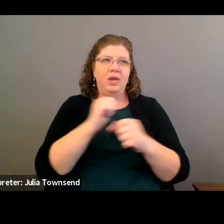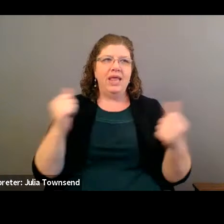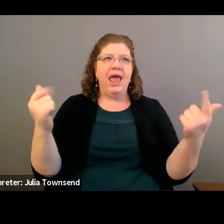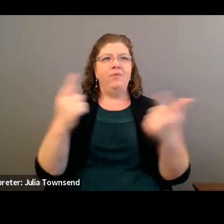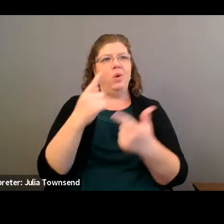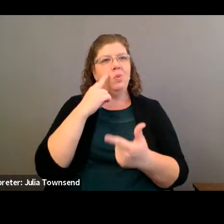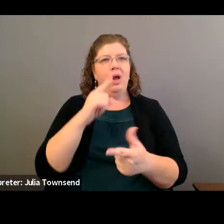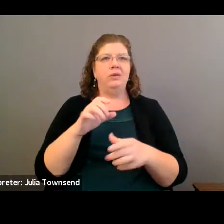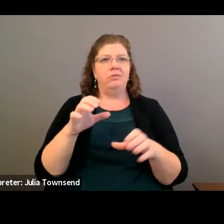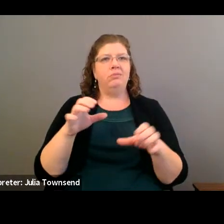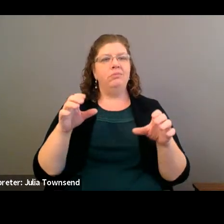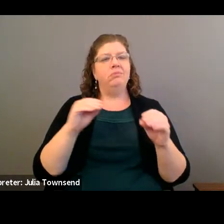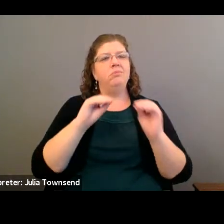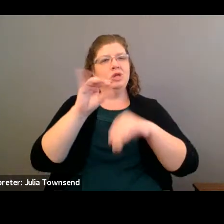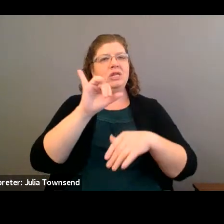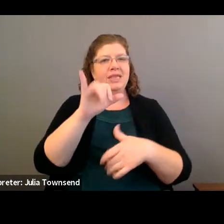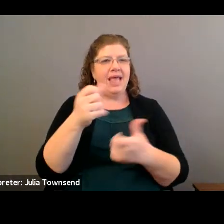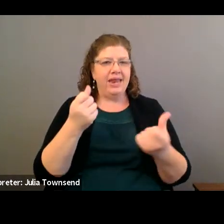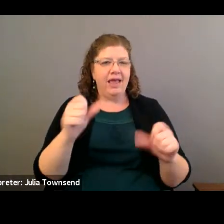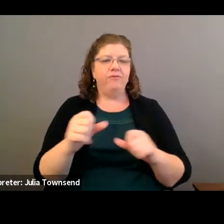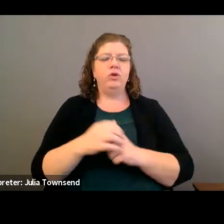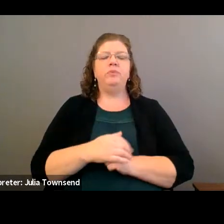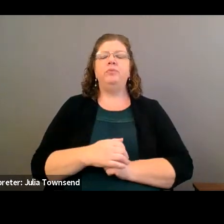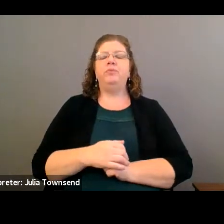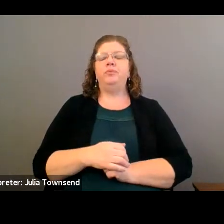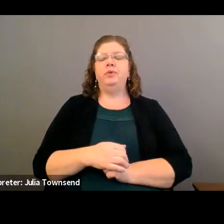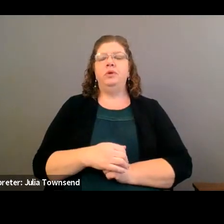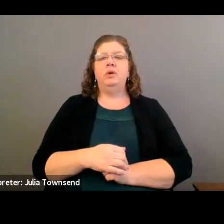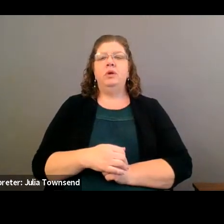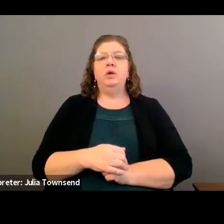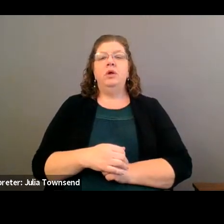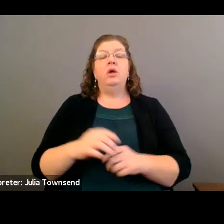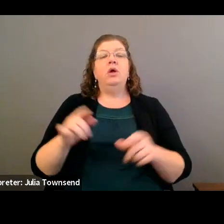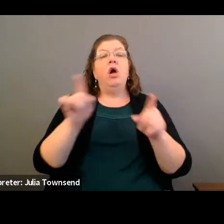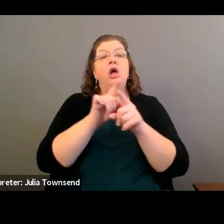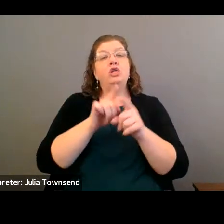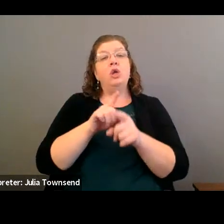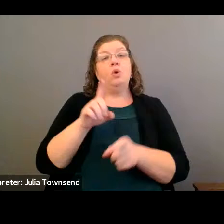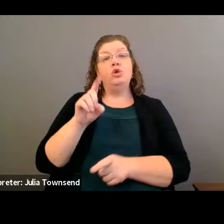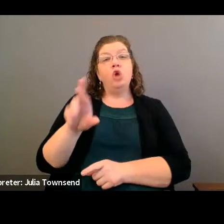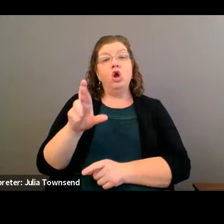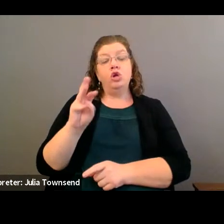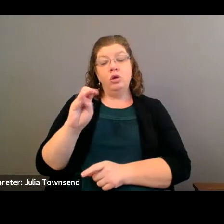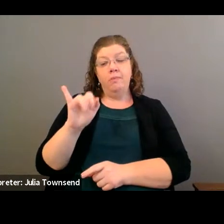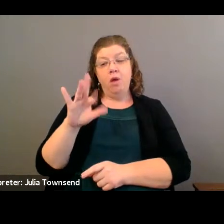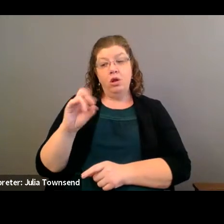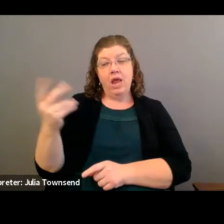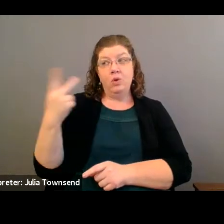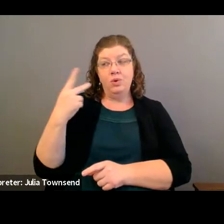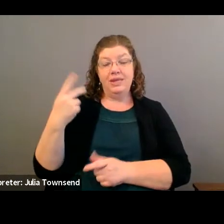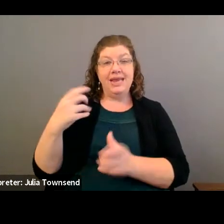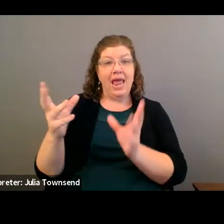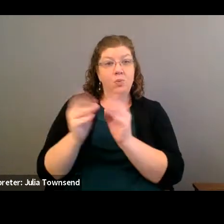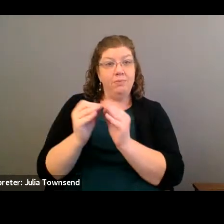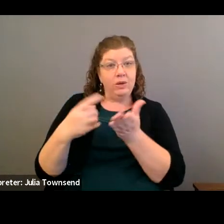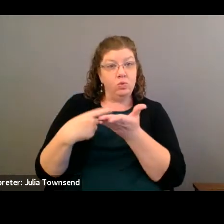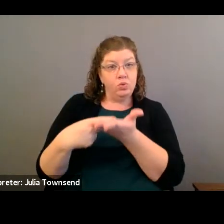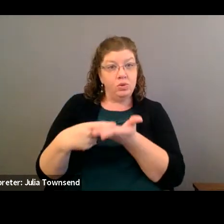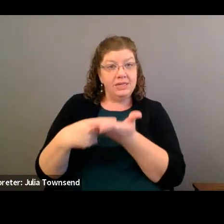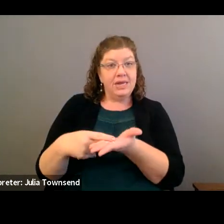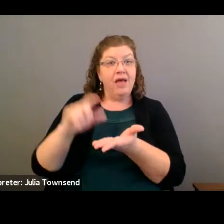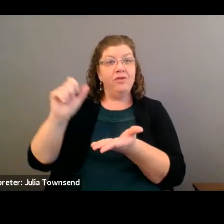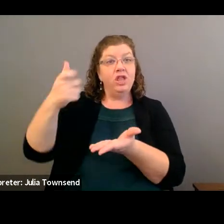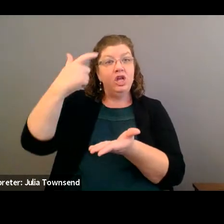puts into that effort. And also, Dr. Maldonado and I had a meeting today. We were discussing the